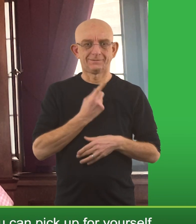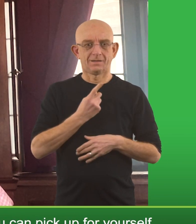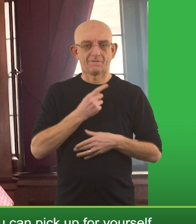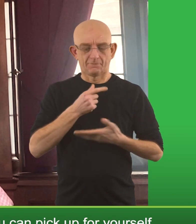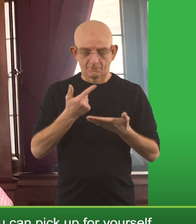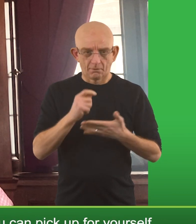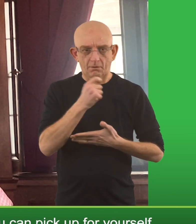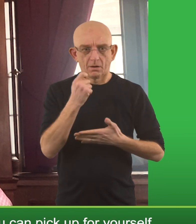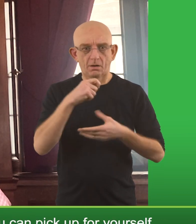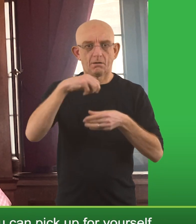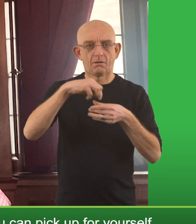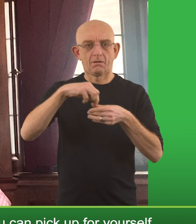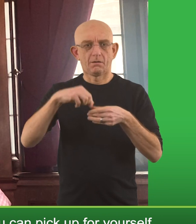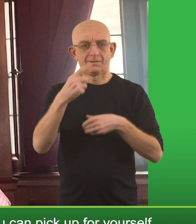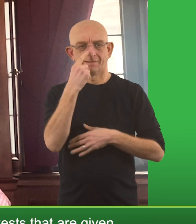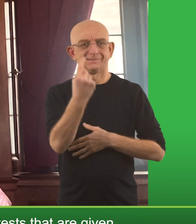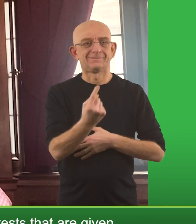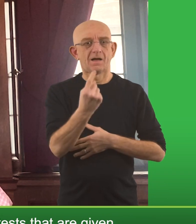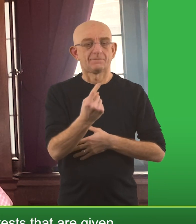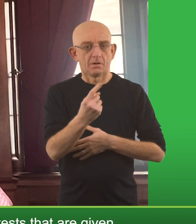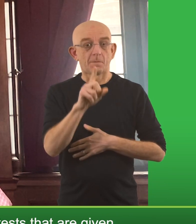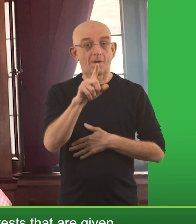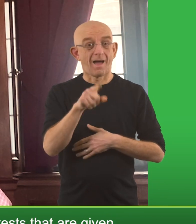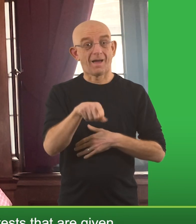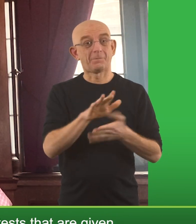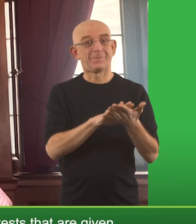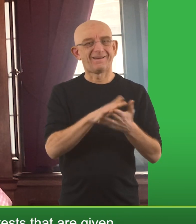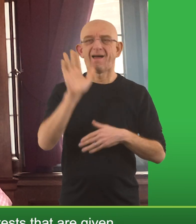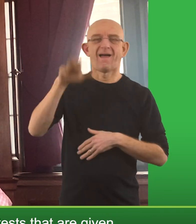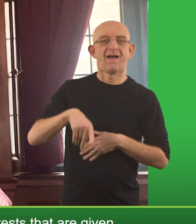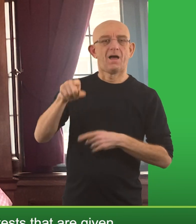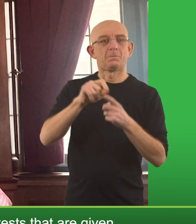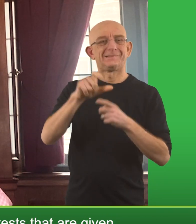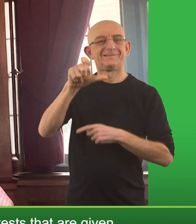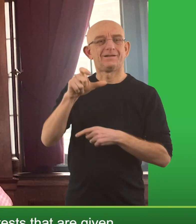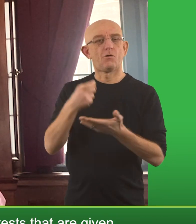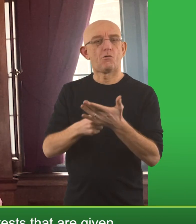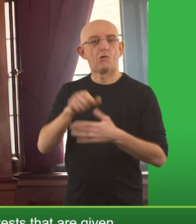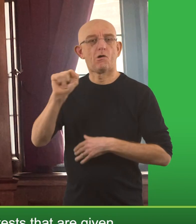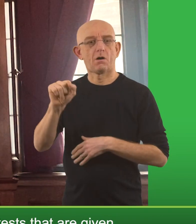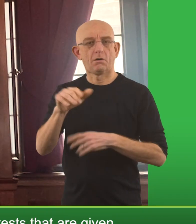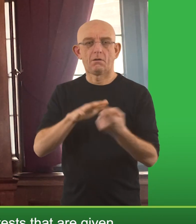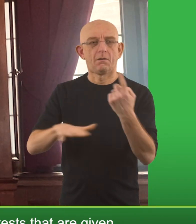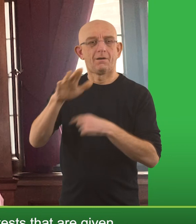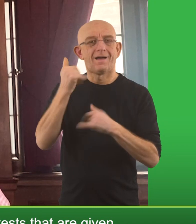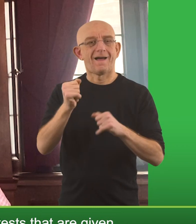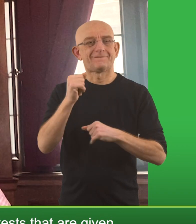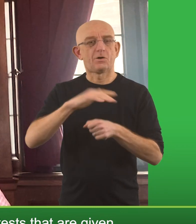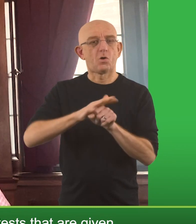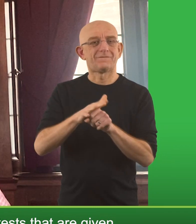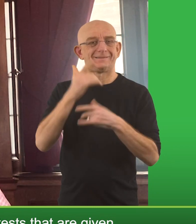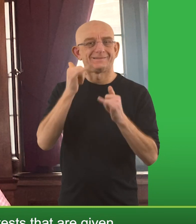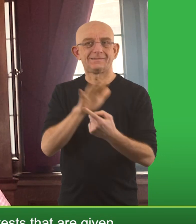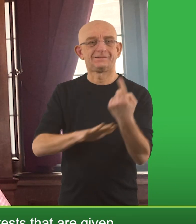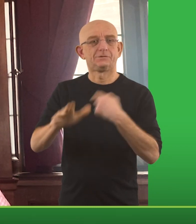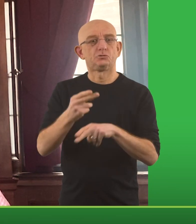or LFD tests, you can pick up for yourself, but they do not replace the PCR tests that are given at the various COVID testing sites